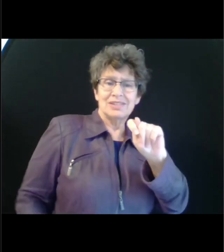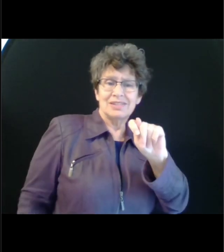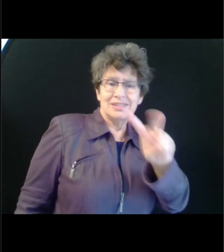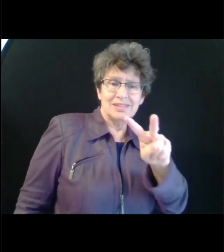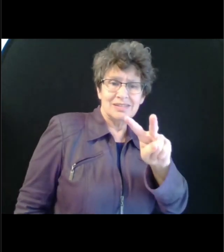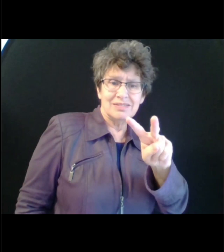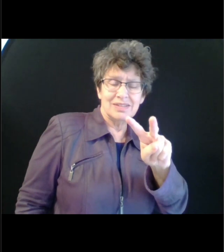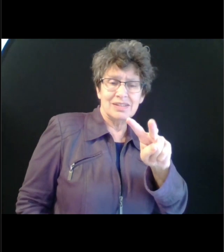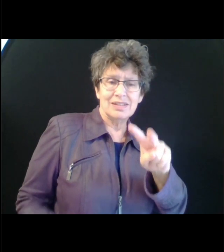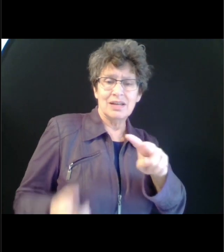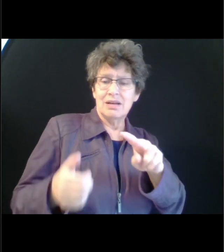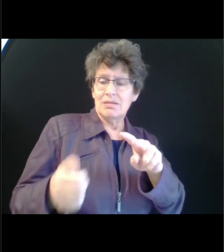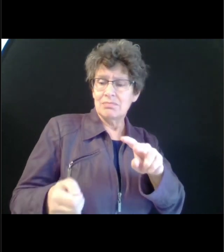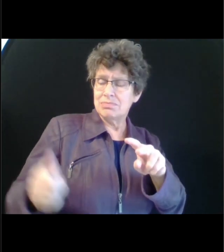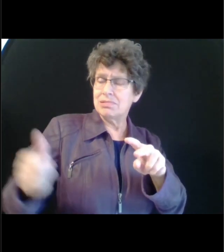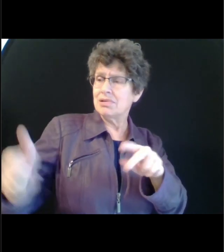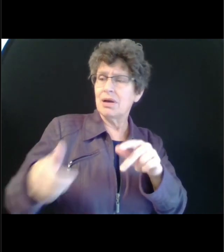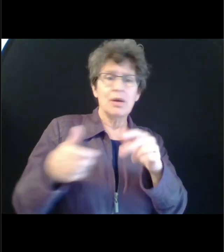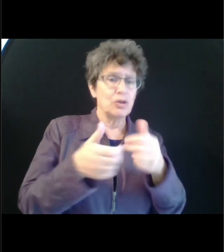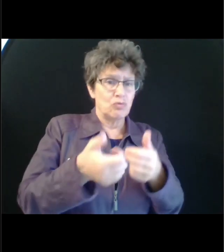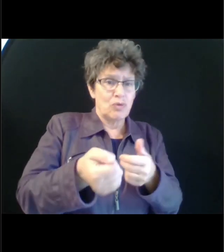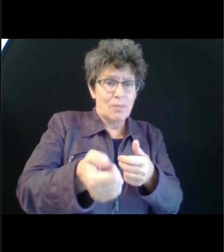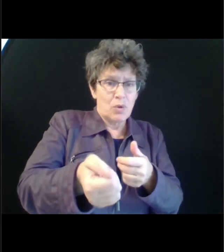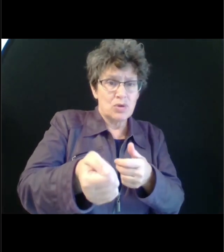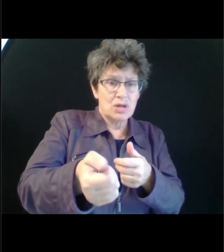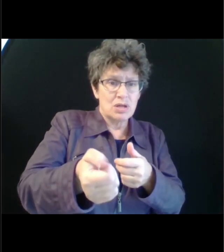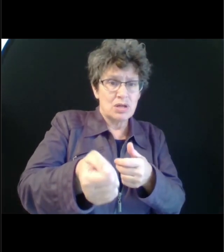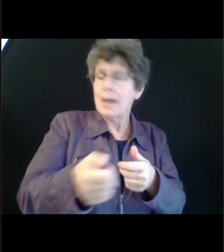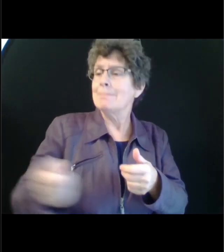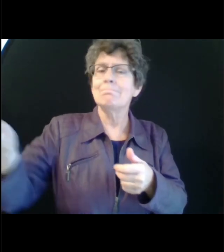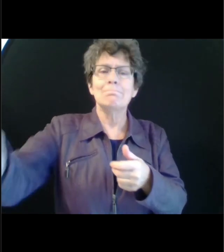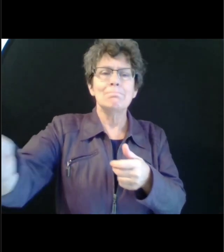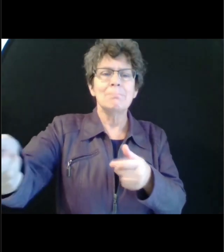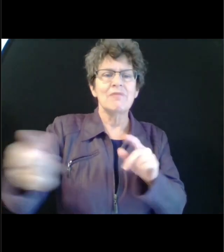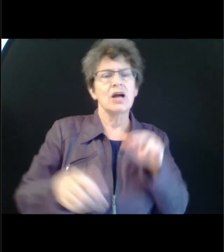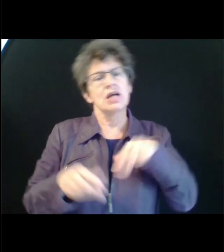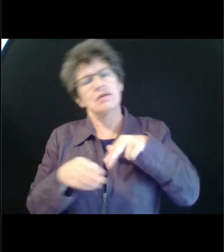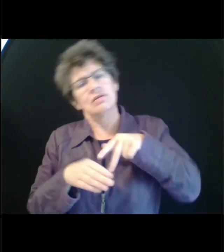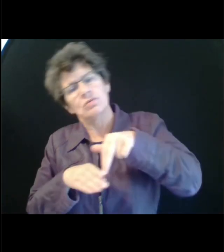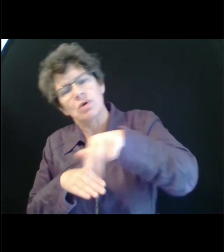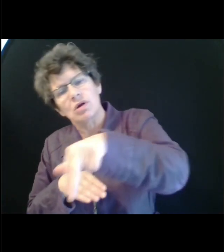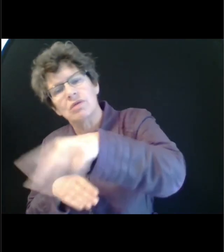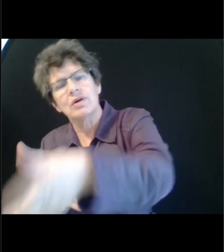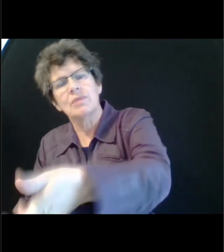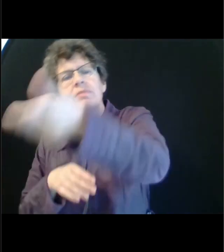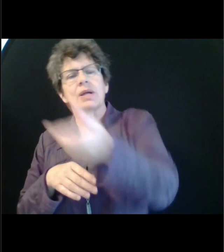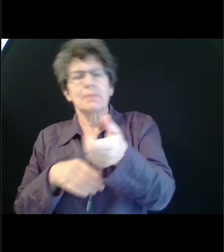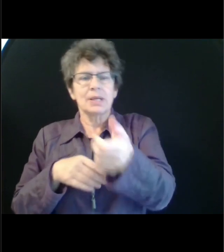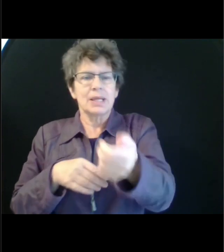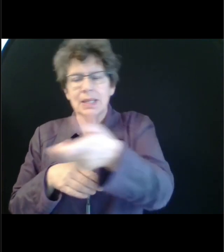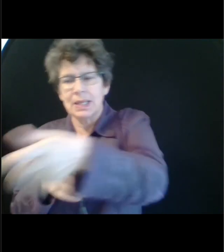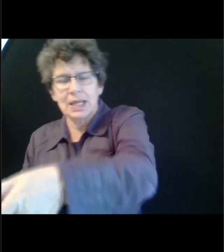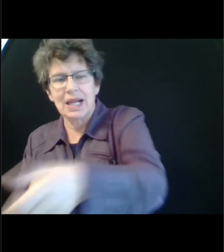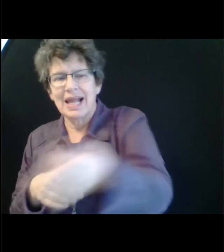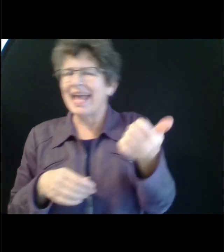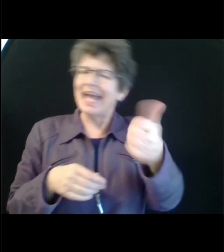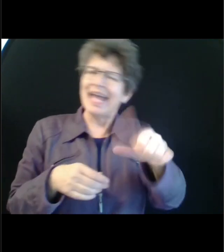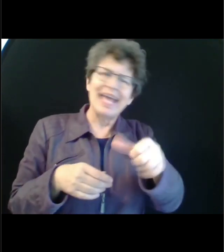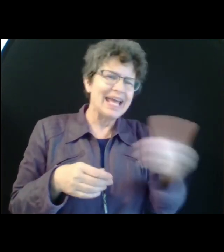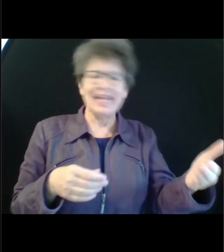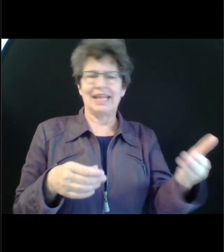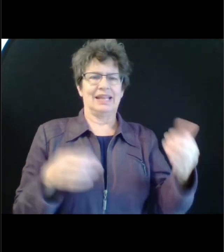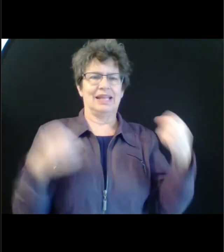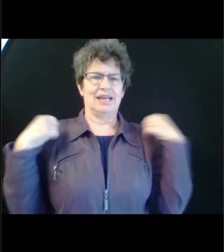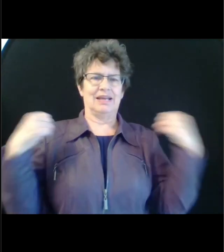remote on a different piece of furniture to encourage you to get up. So any amount of exercise is beneficial. It doesn't have to be a